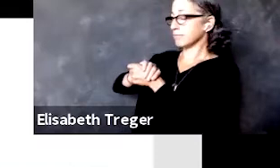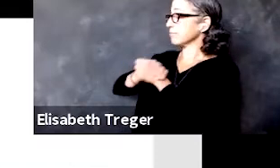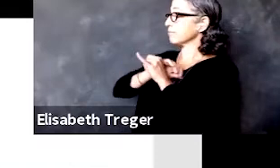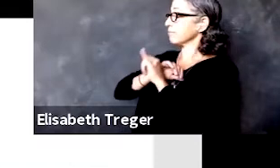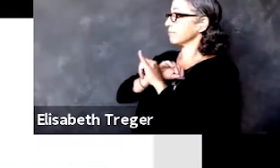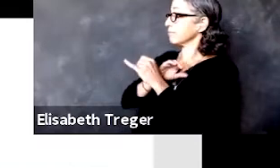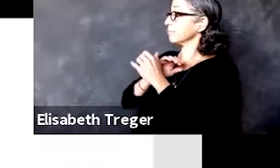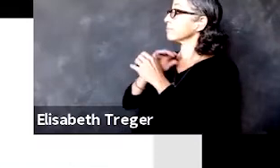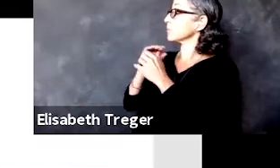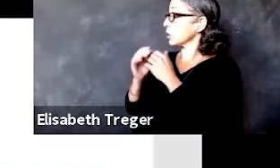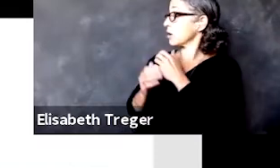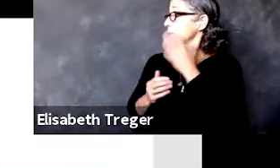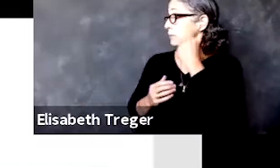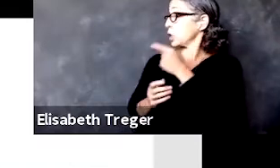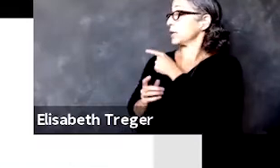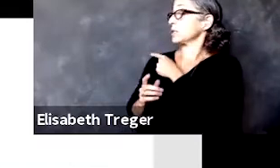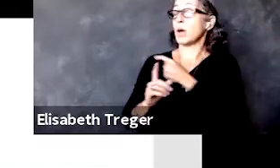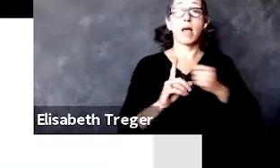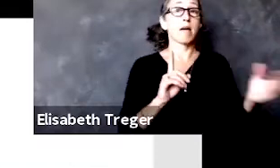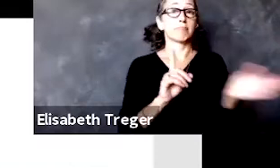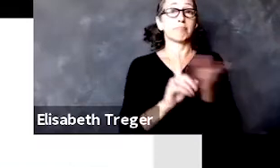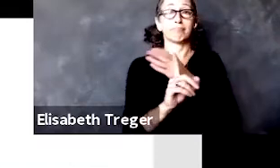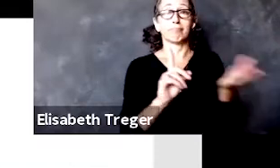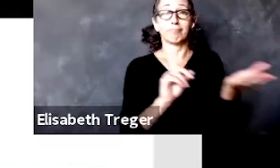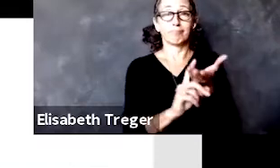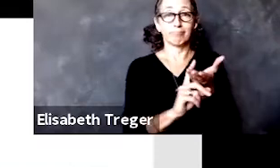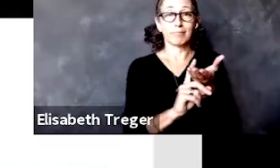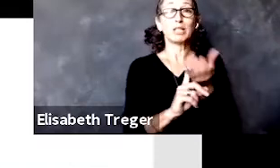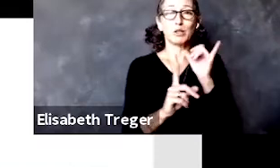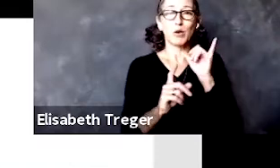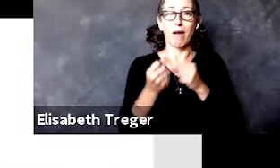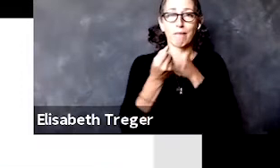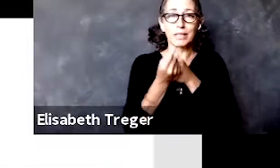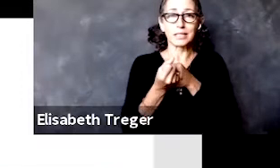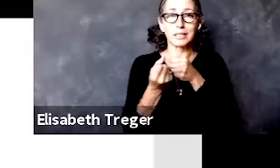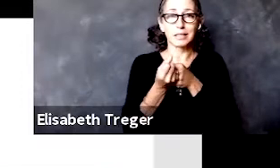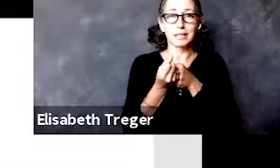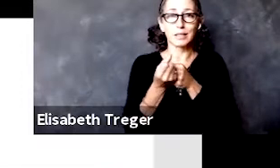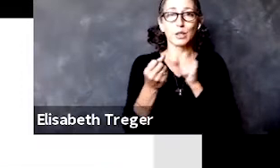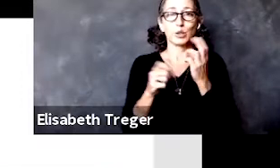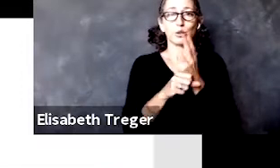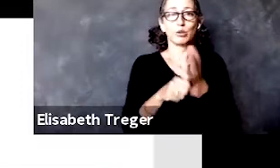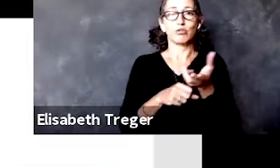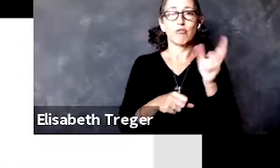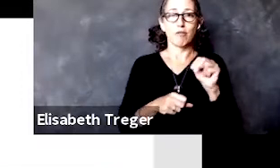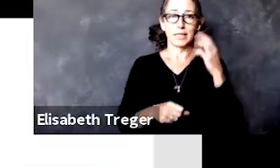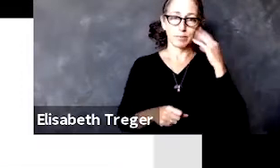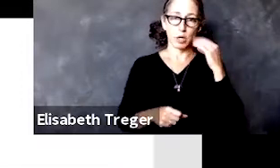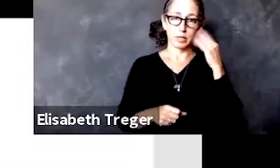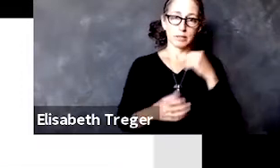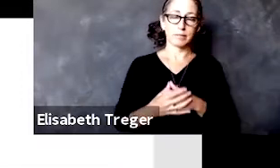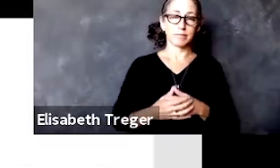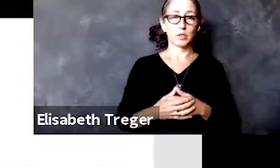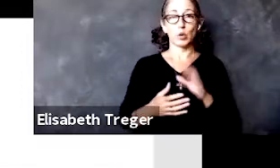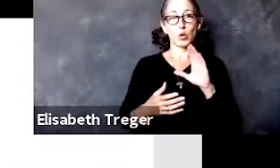best examples of advocacy, particularly drawing on your own experience in order to make the visible visible, people